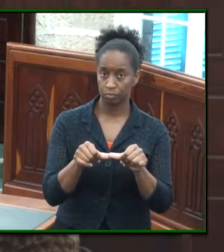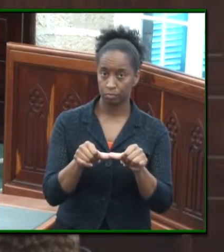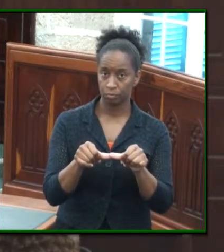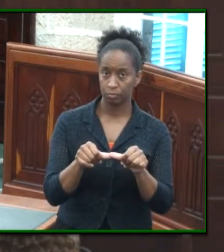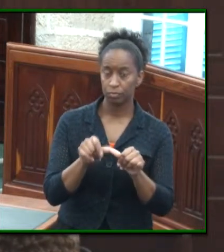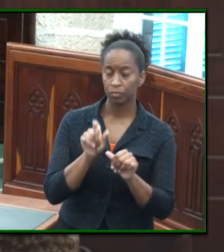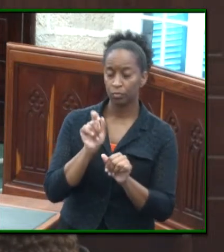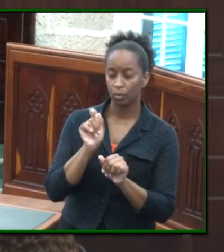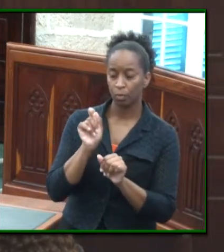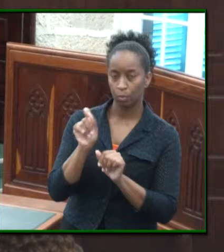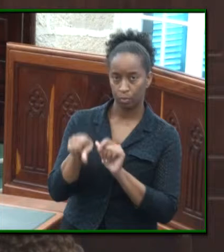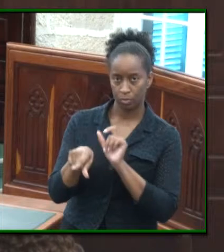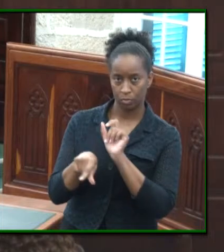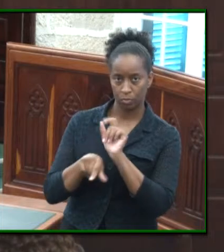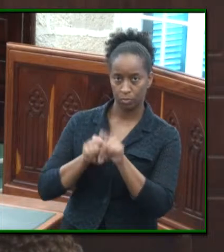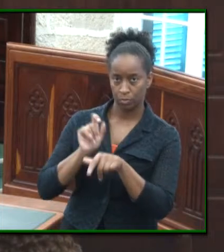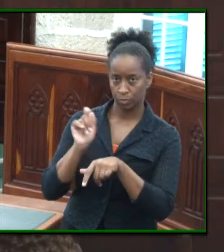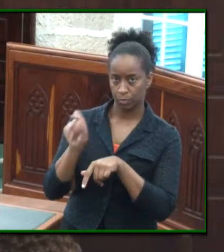questioning,